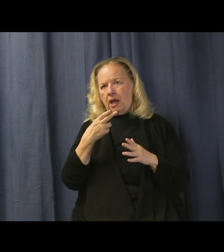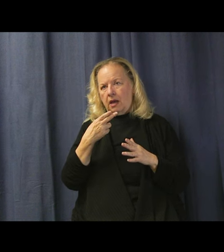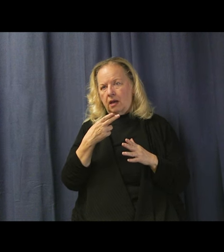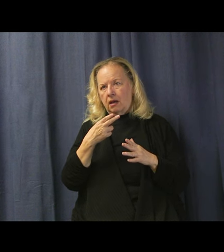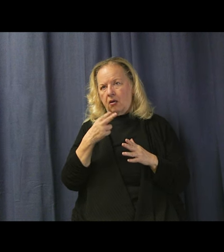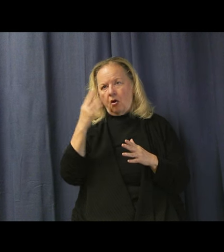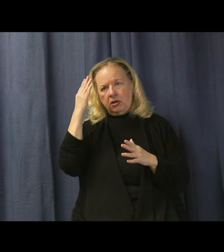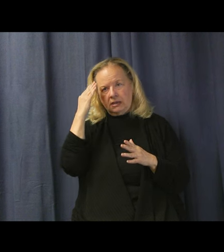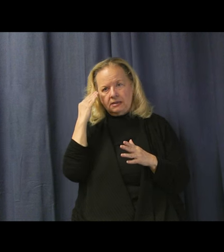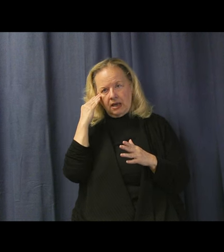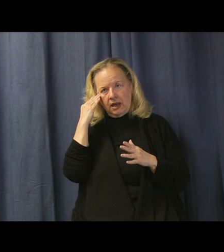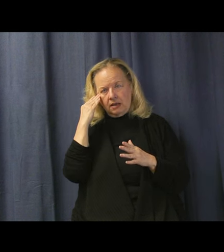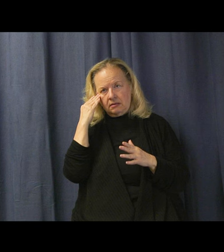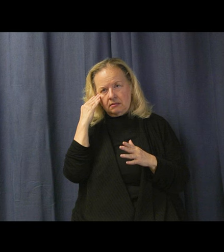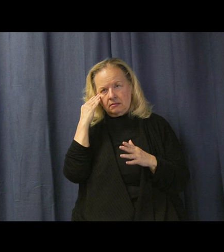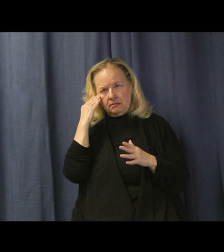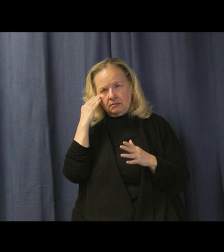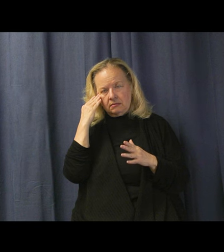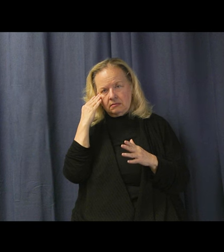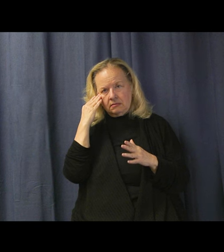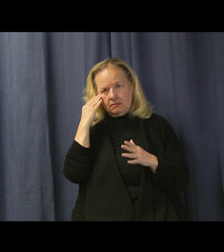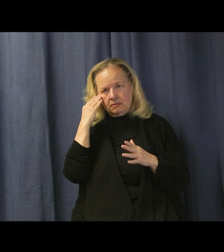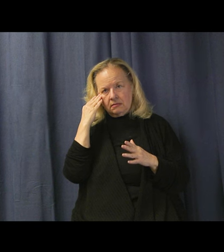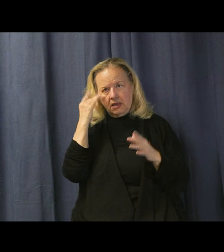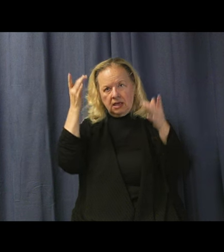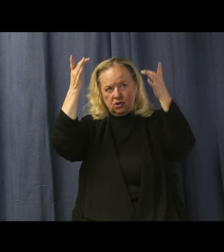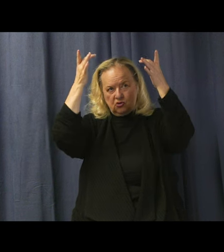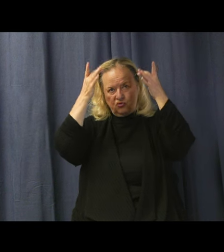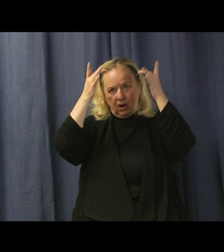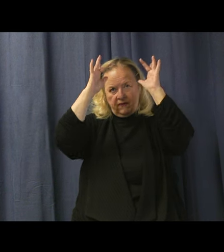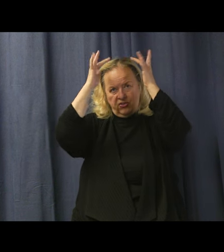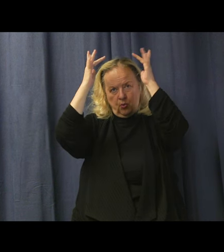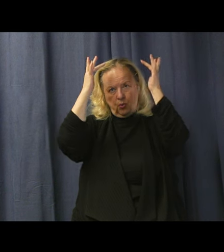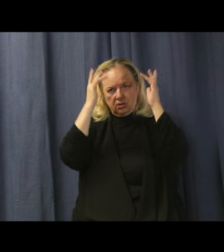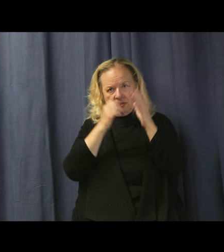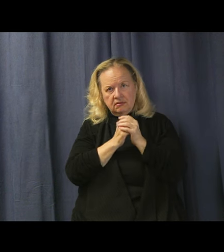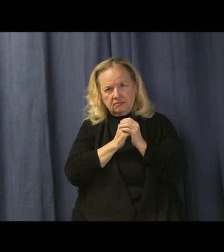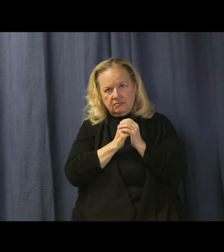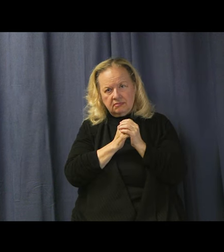upon his head is a crown of thorns.